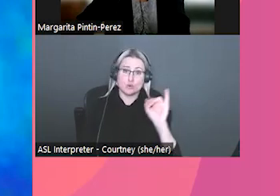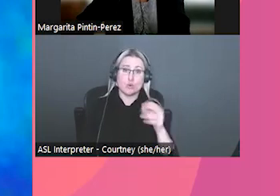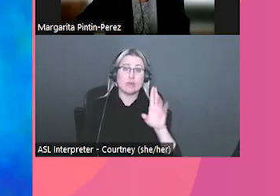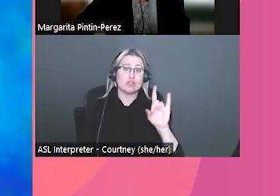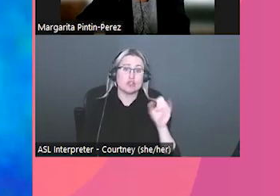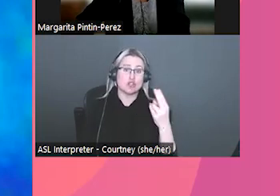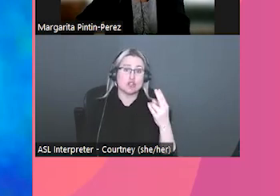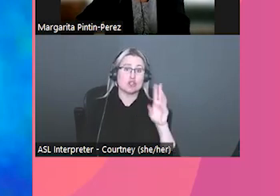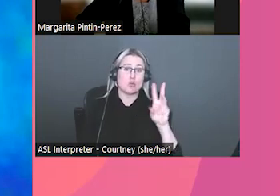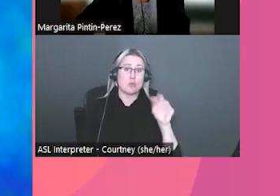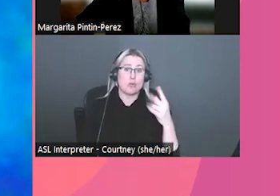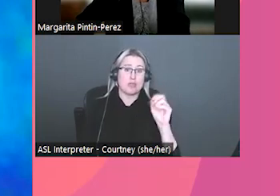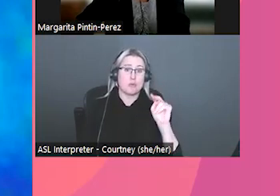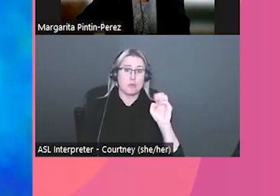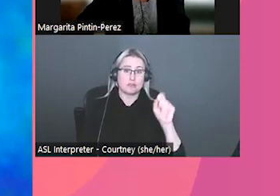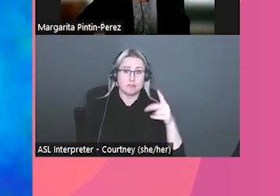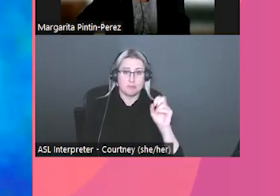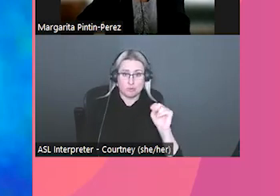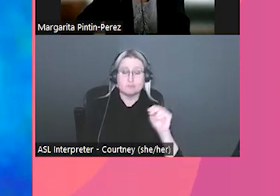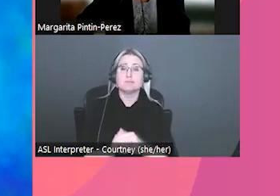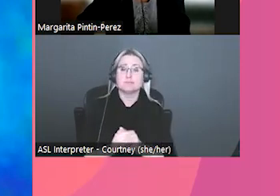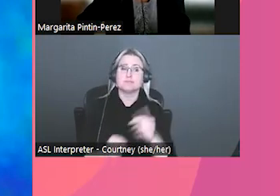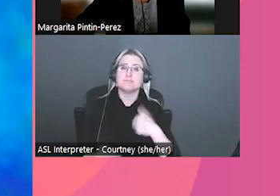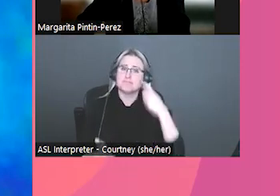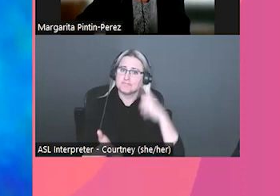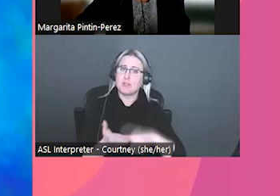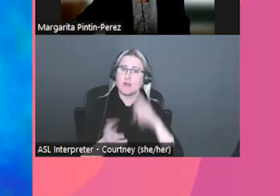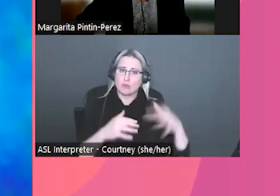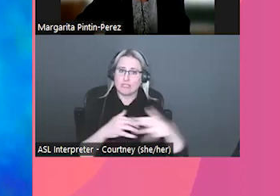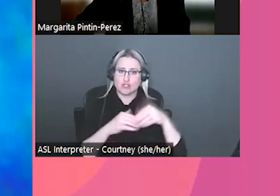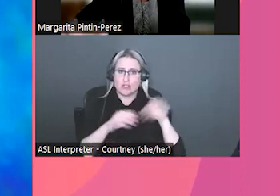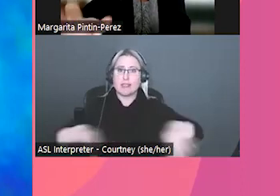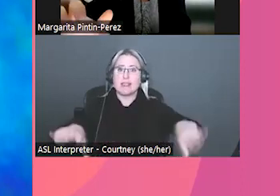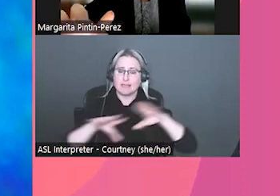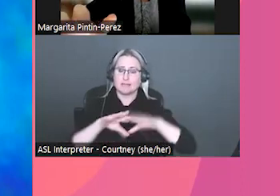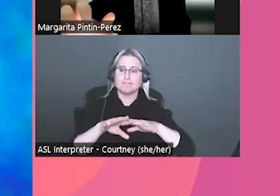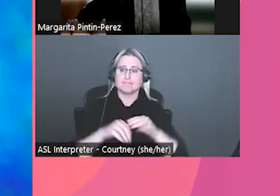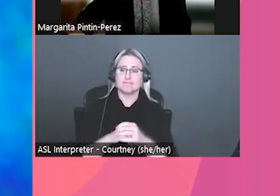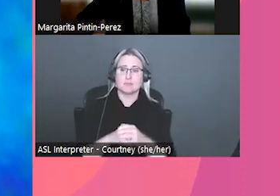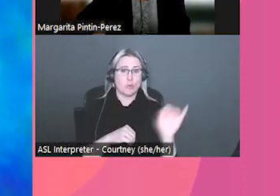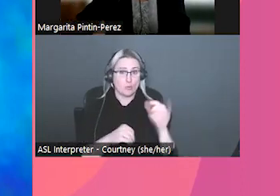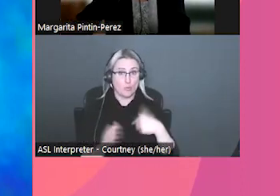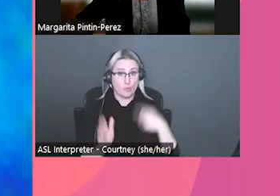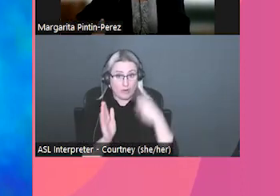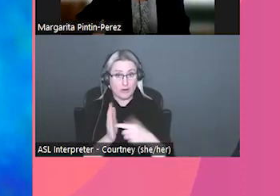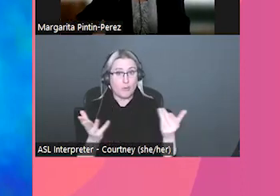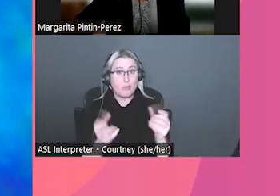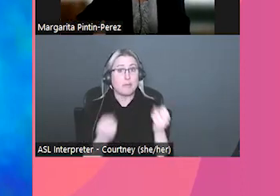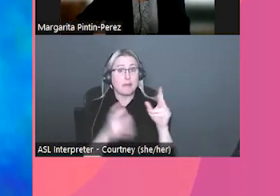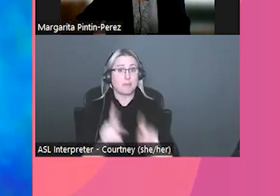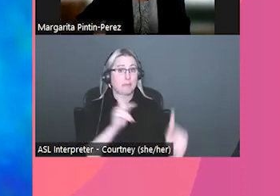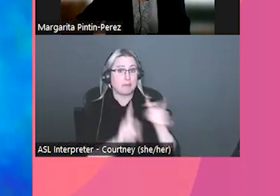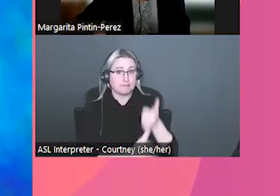of discovery and recognize Indigenous land and sovereignty. We also recognize that many Black people